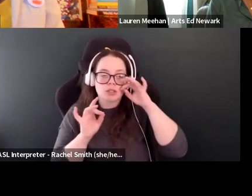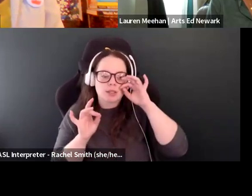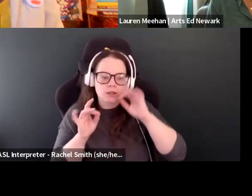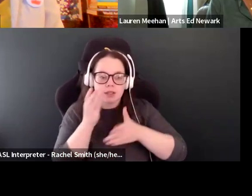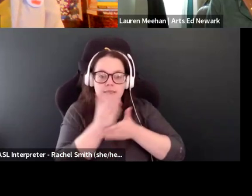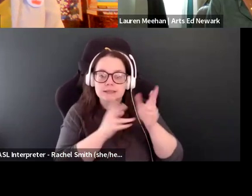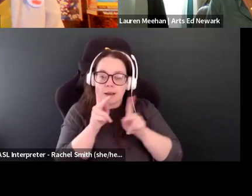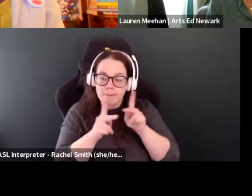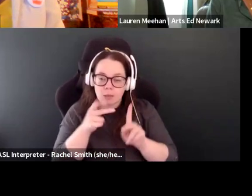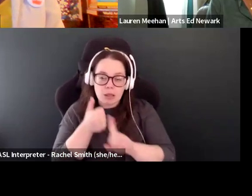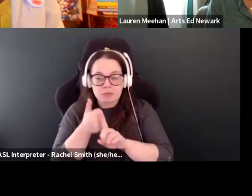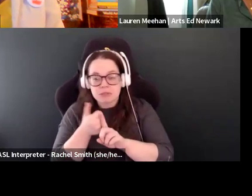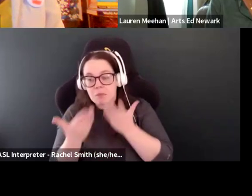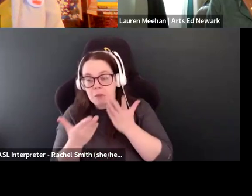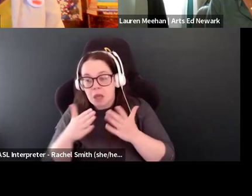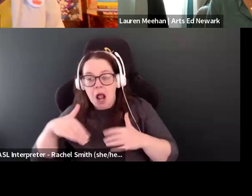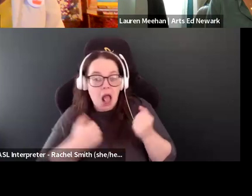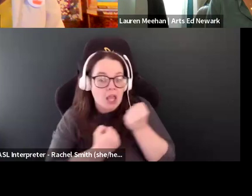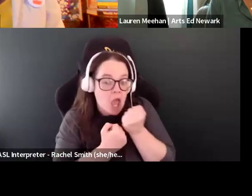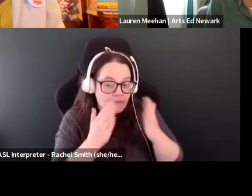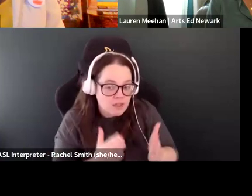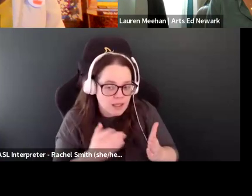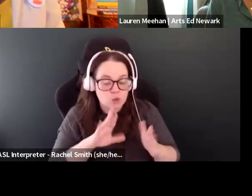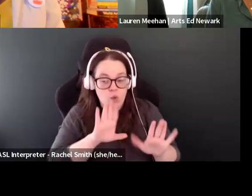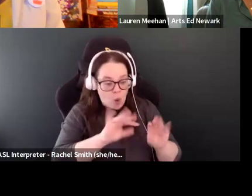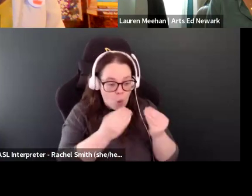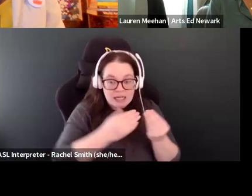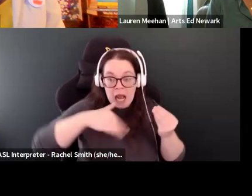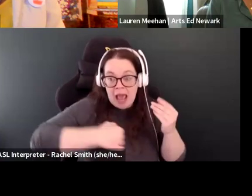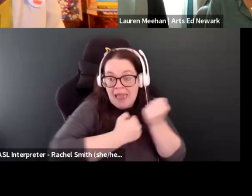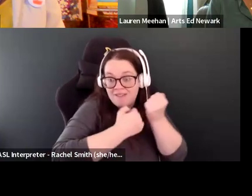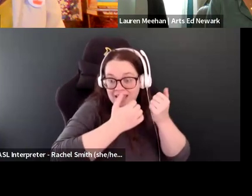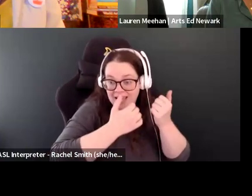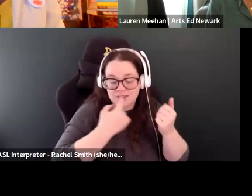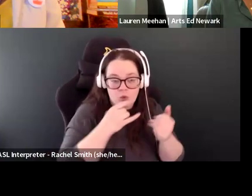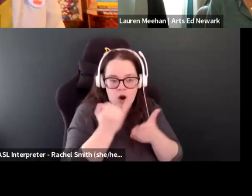arts advocates or they're not an organization. And, you know, I think it's so